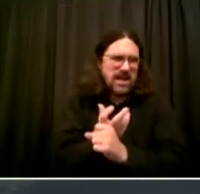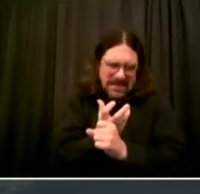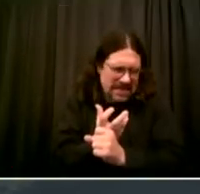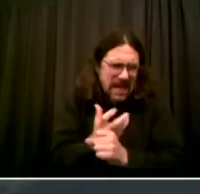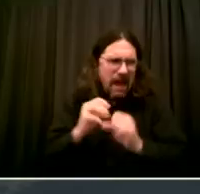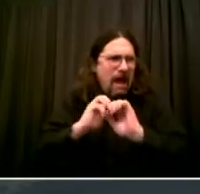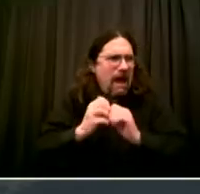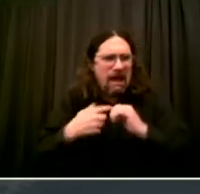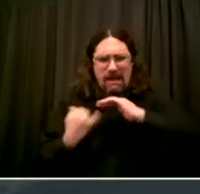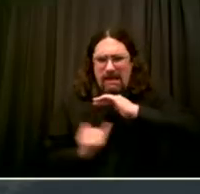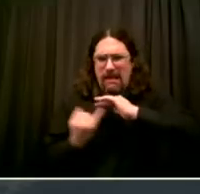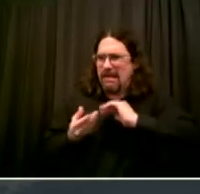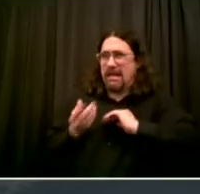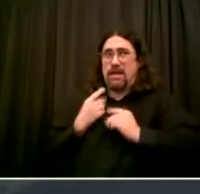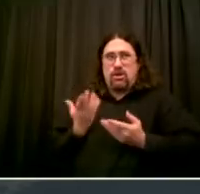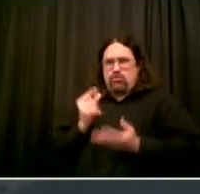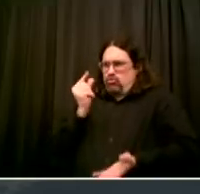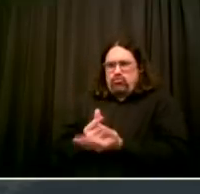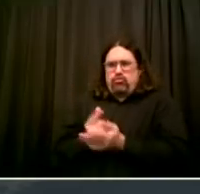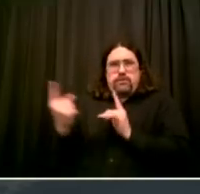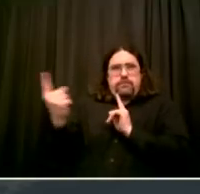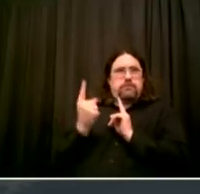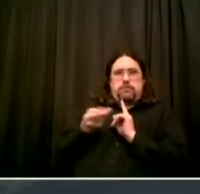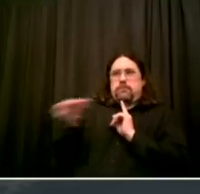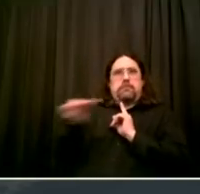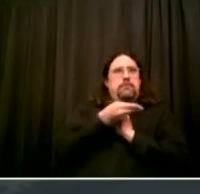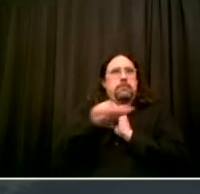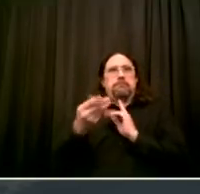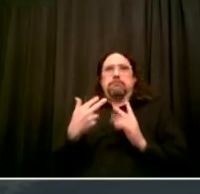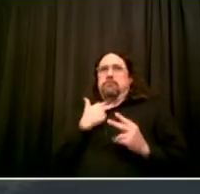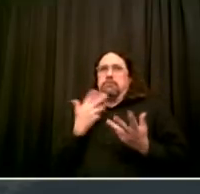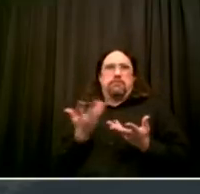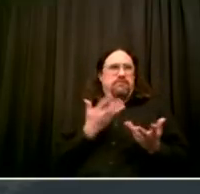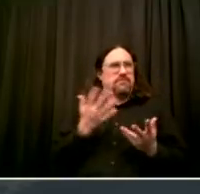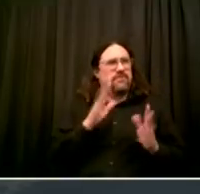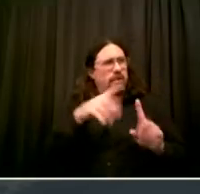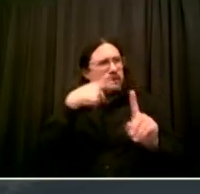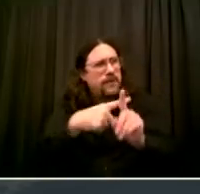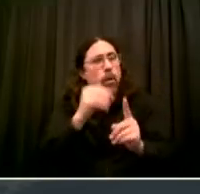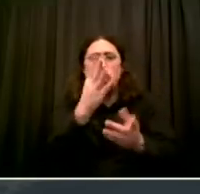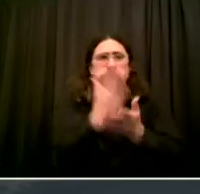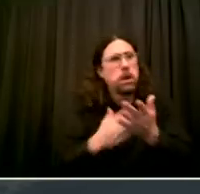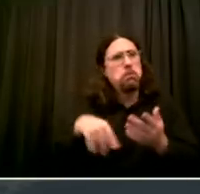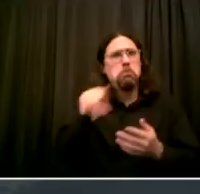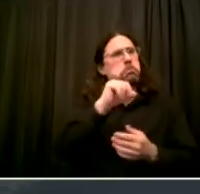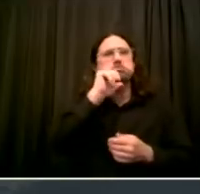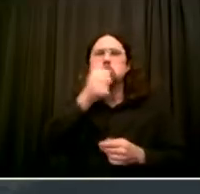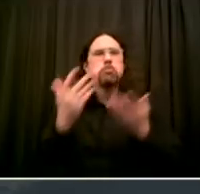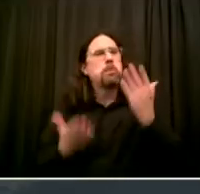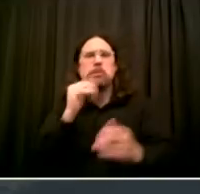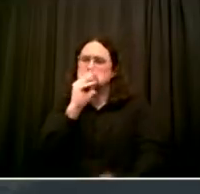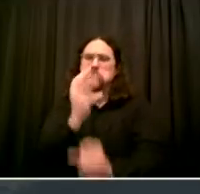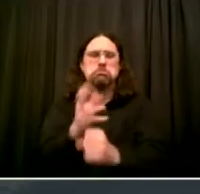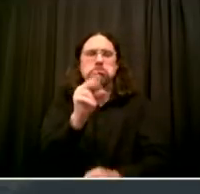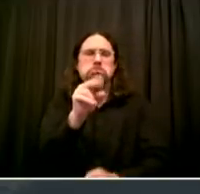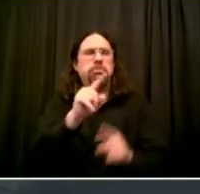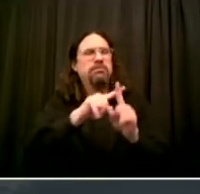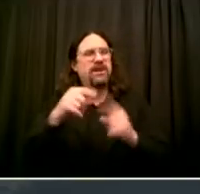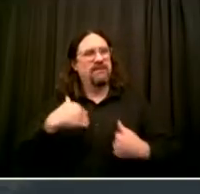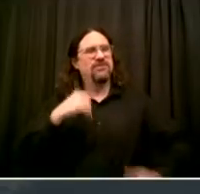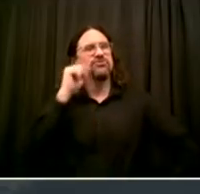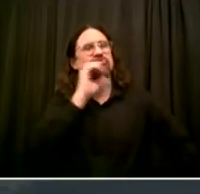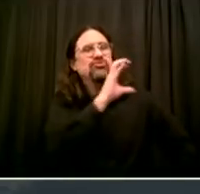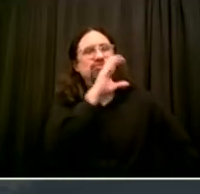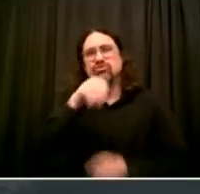and particularly those who have pre-existing conditions. So if you have a loved one in your home and they're older and you want to